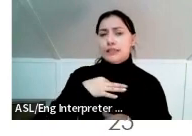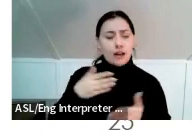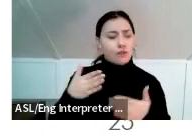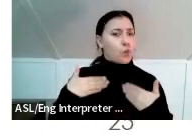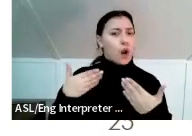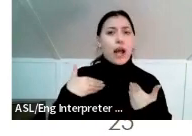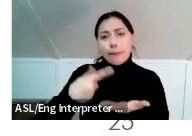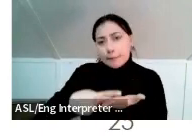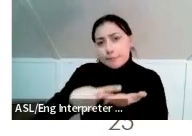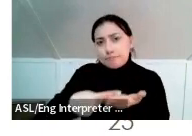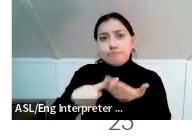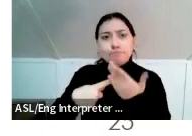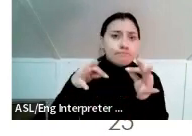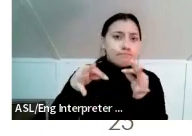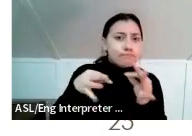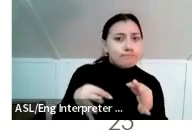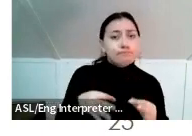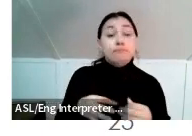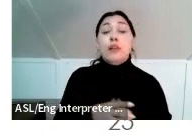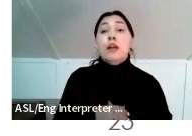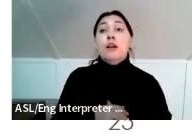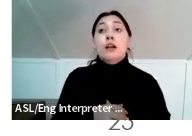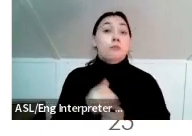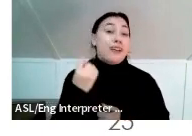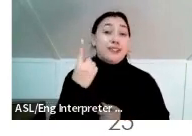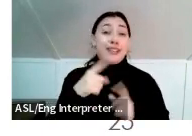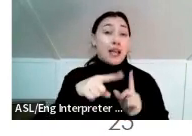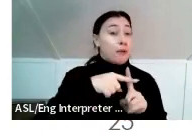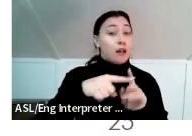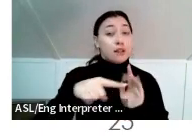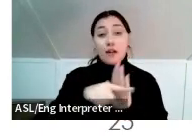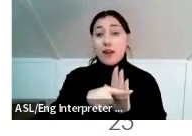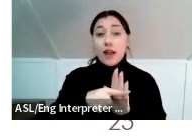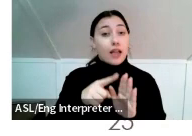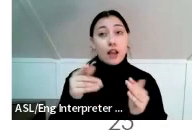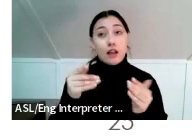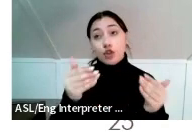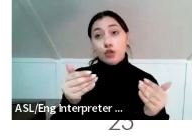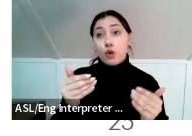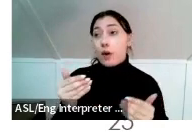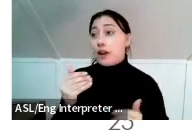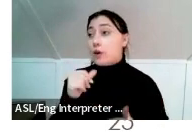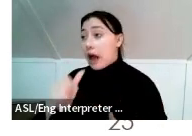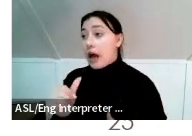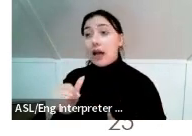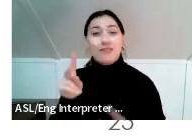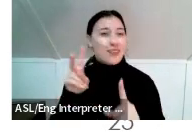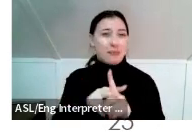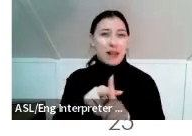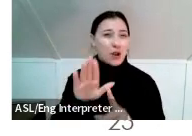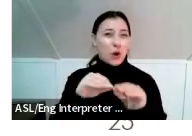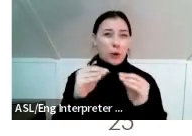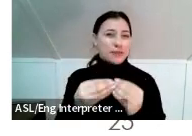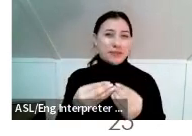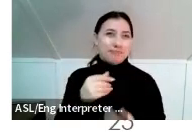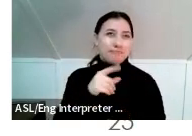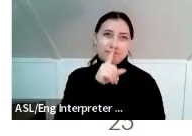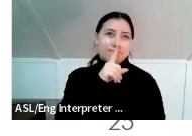it. But there's no advantage or disadvantage to doing it if it really doesn't apply to your organization.